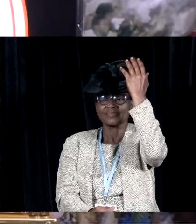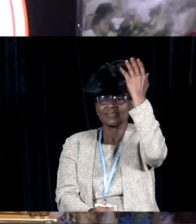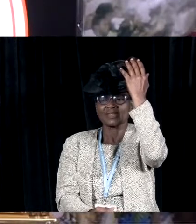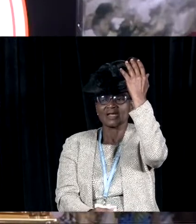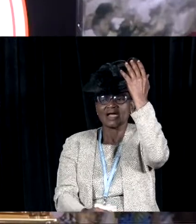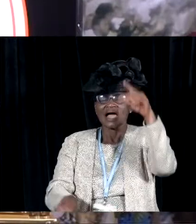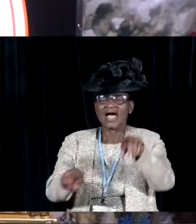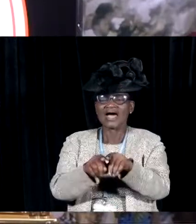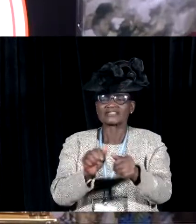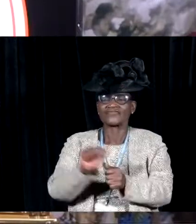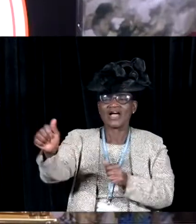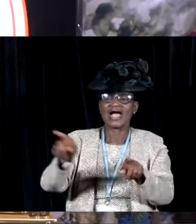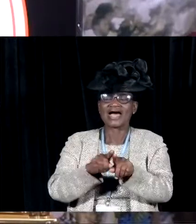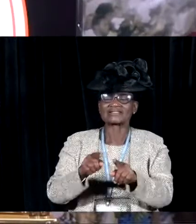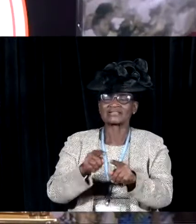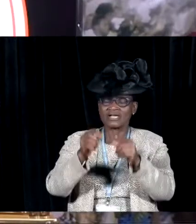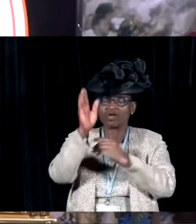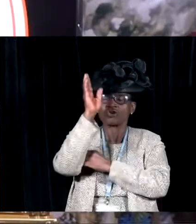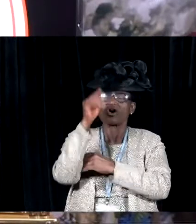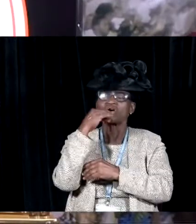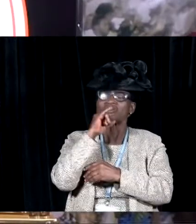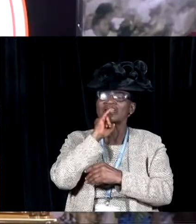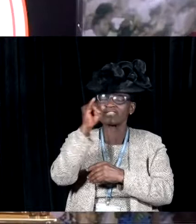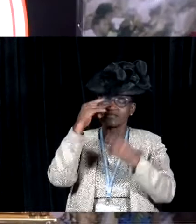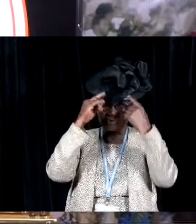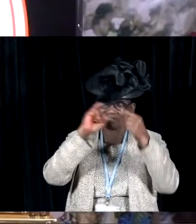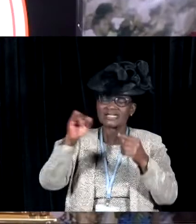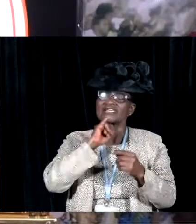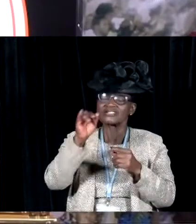As far as God is concerned, his purpose for your life